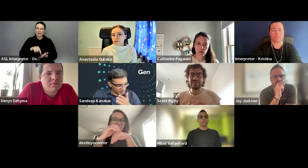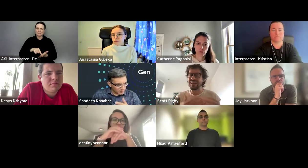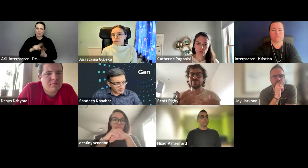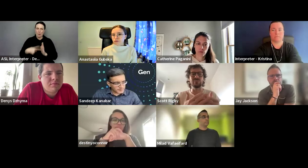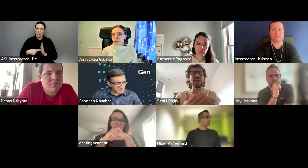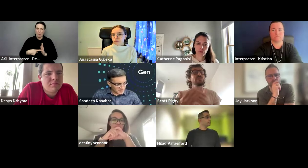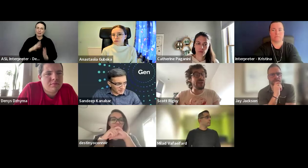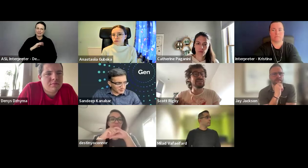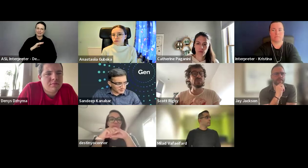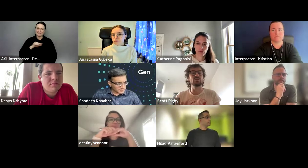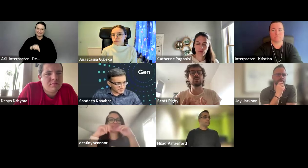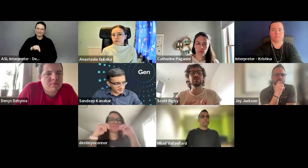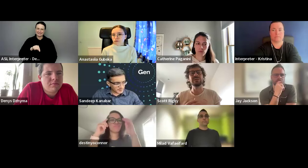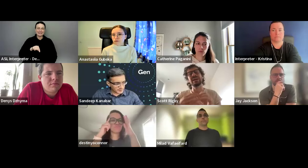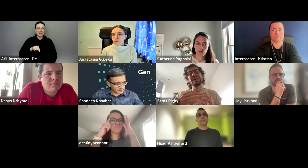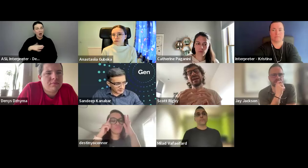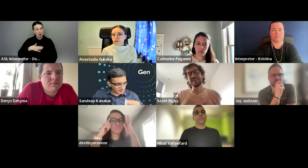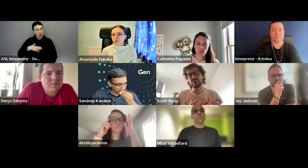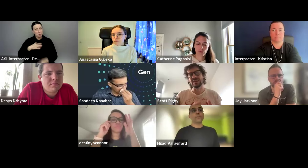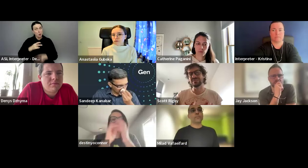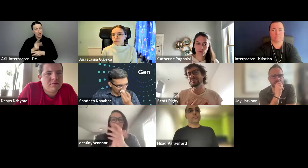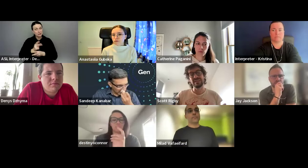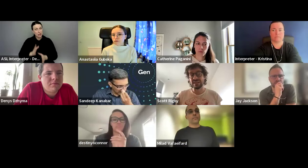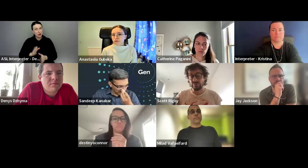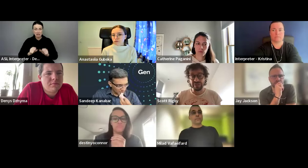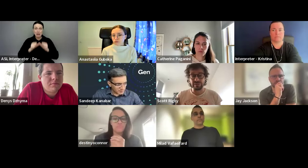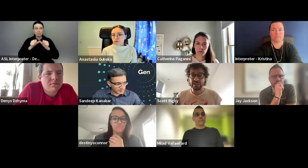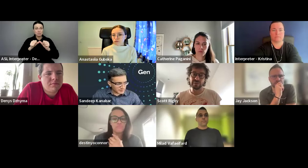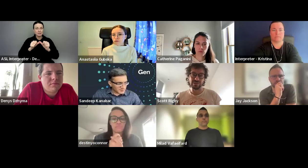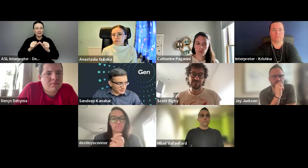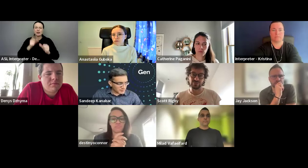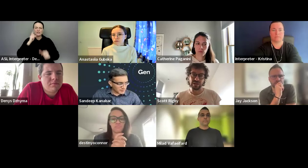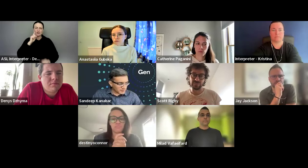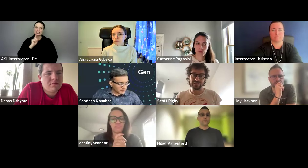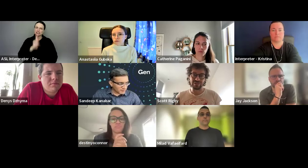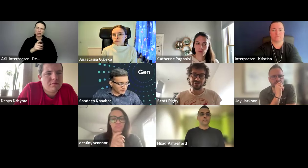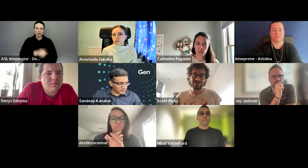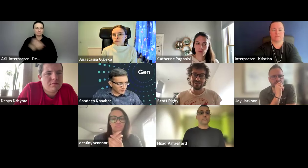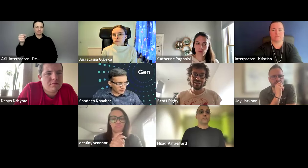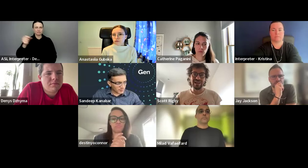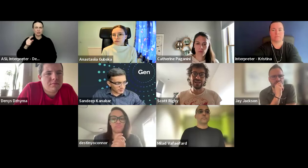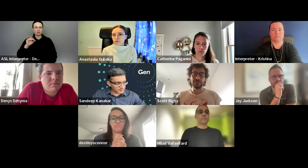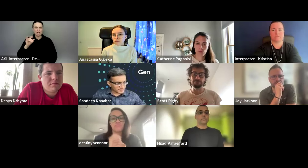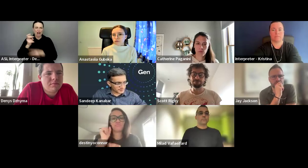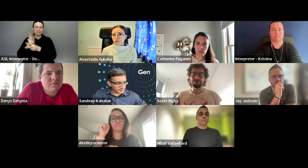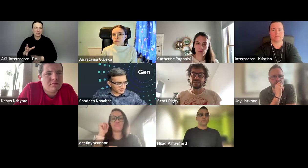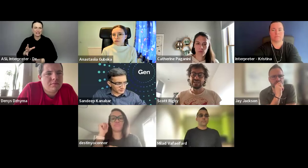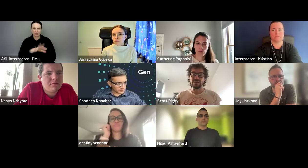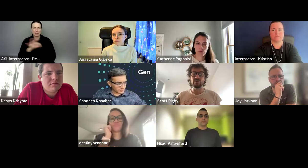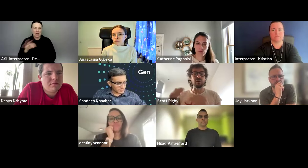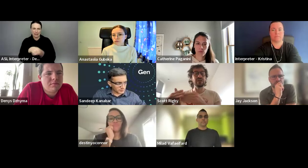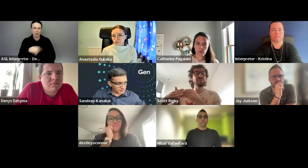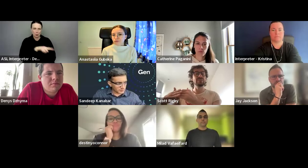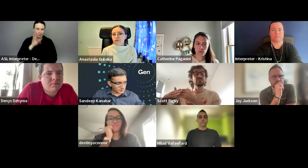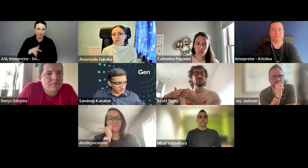if you do that and find that you enjoy doing that and can do it consistently, then I will definitely nominate you as a triage maintainer.